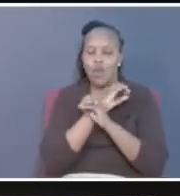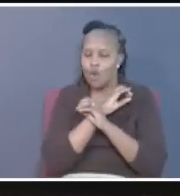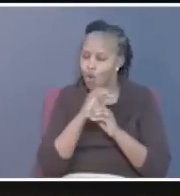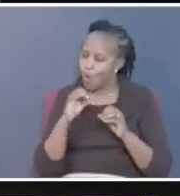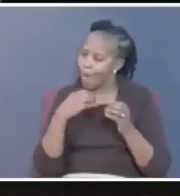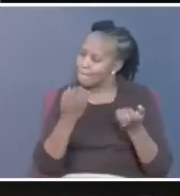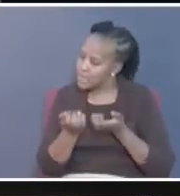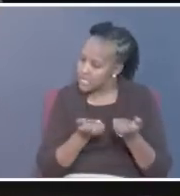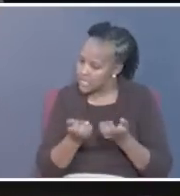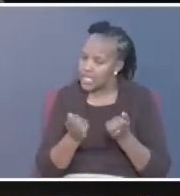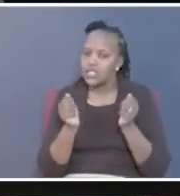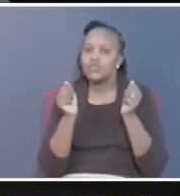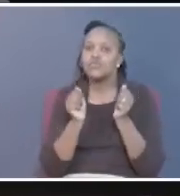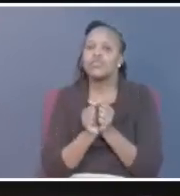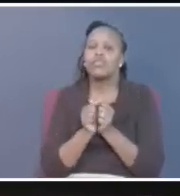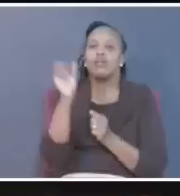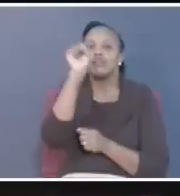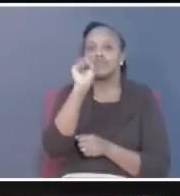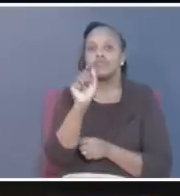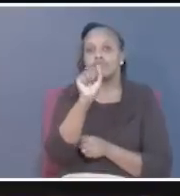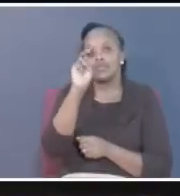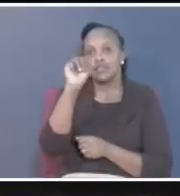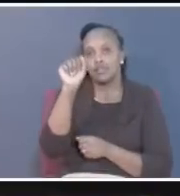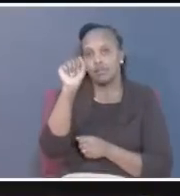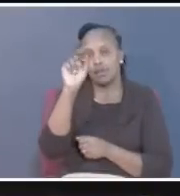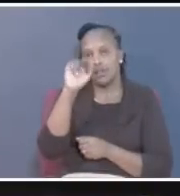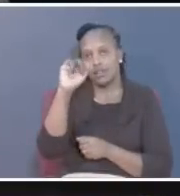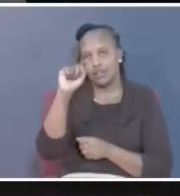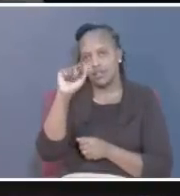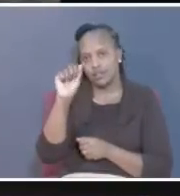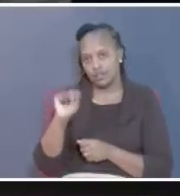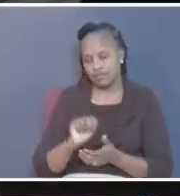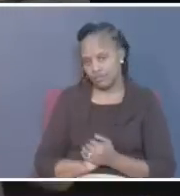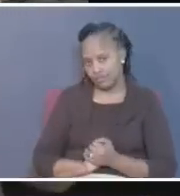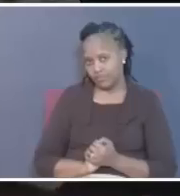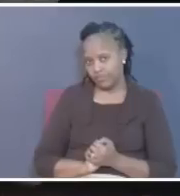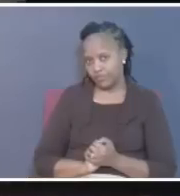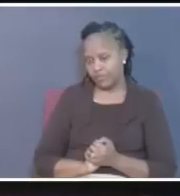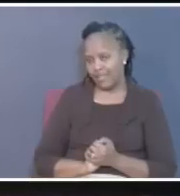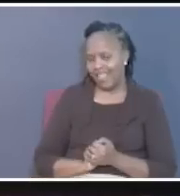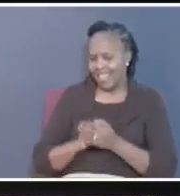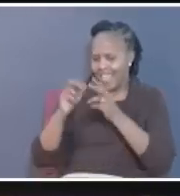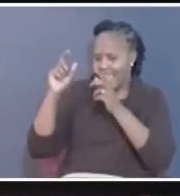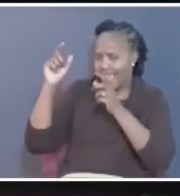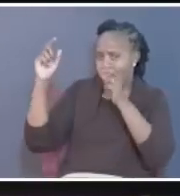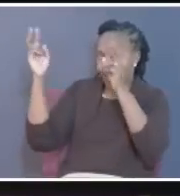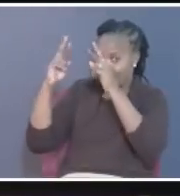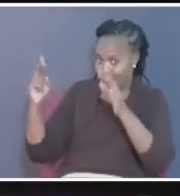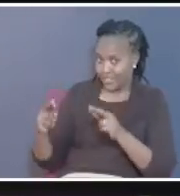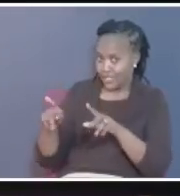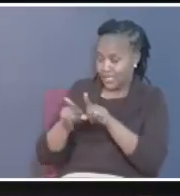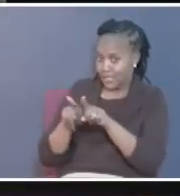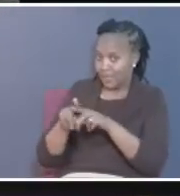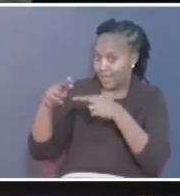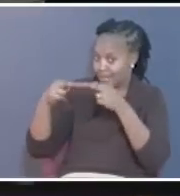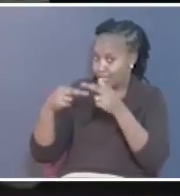the Samaritans. Secondly, there were religious tensions. The Jews and the Samaritans had some